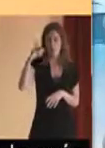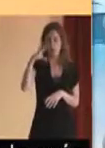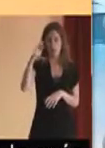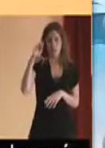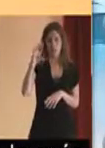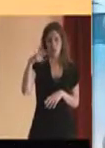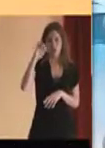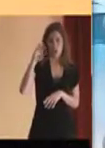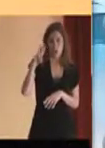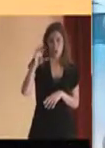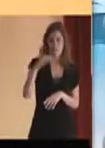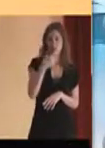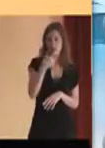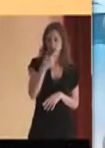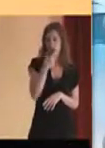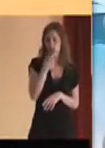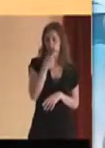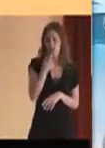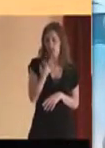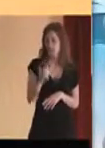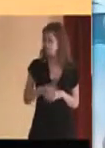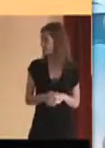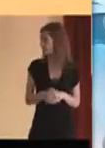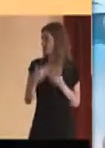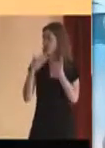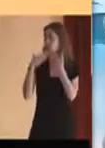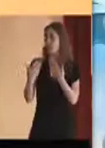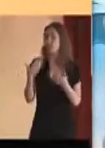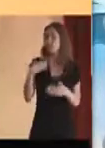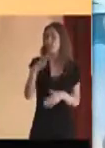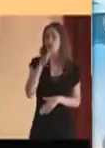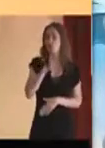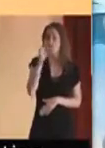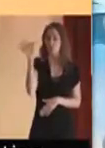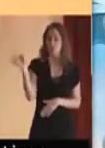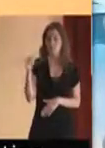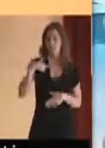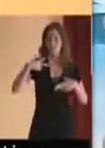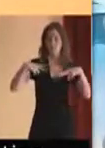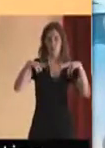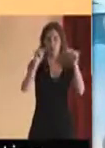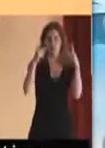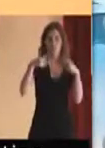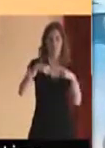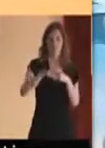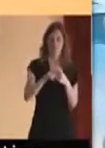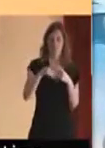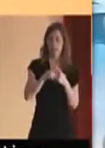whatever portable device we can find. Thank you very much, and now we are going to